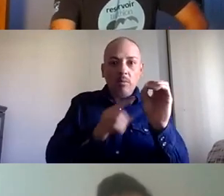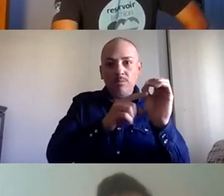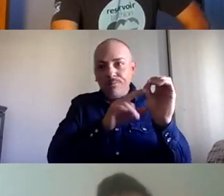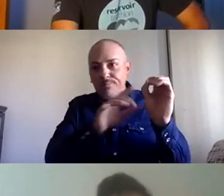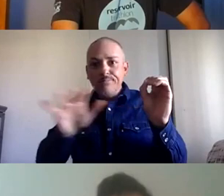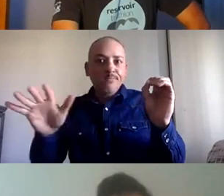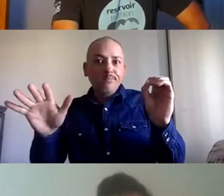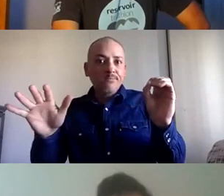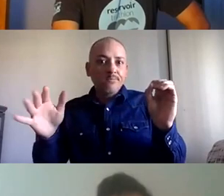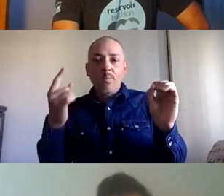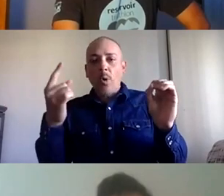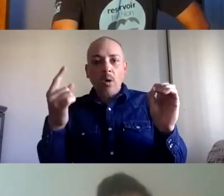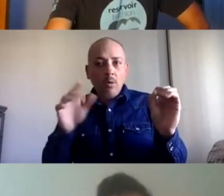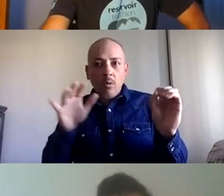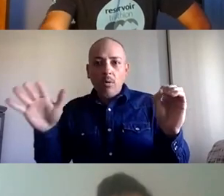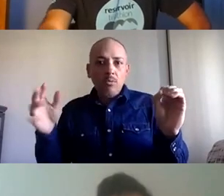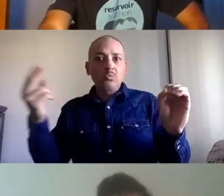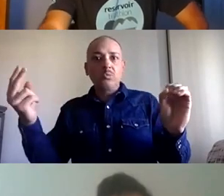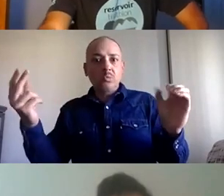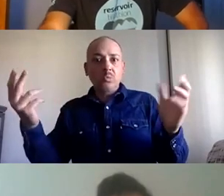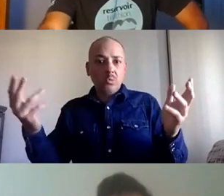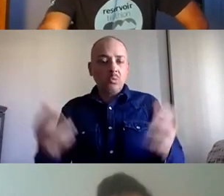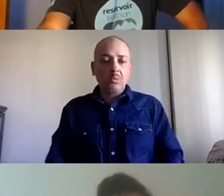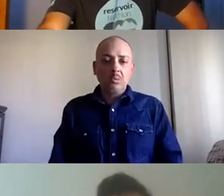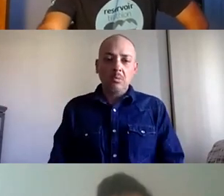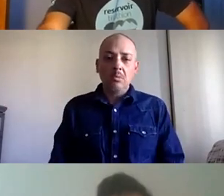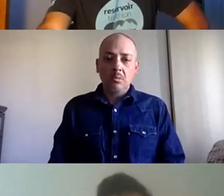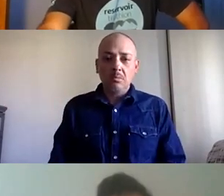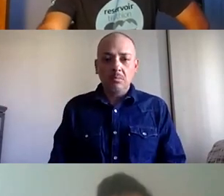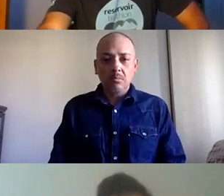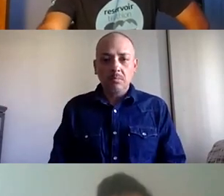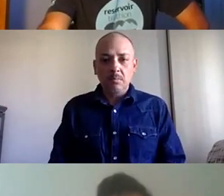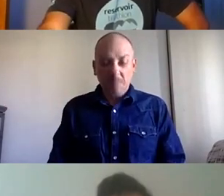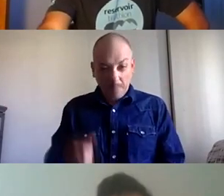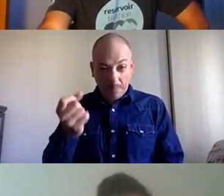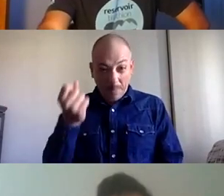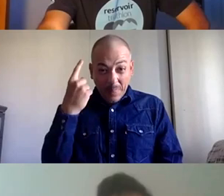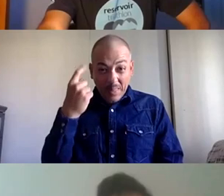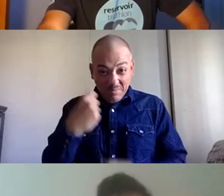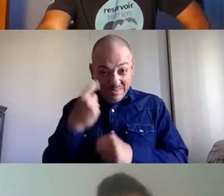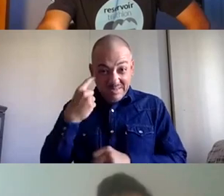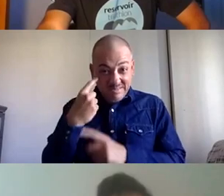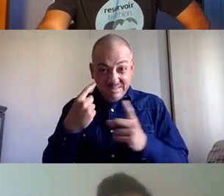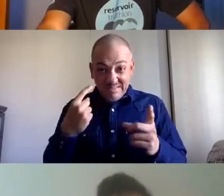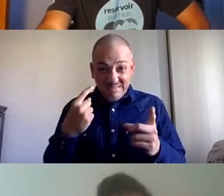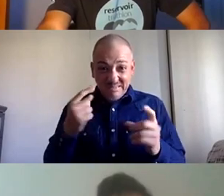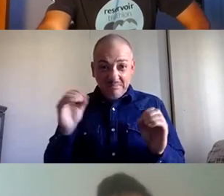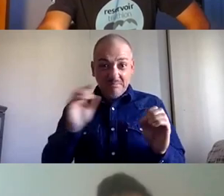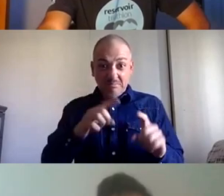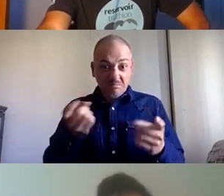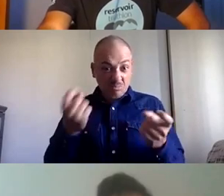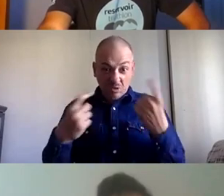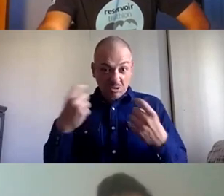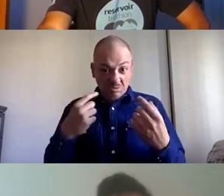state 1, or if you're in state 2. Does that make sense? Any questions so far on